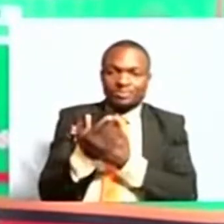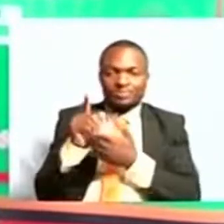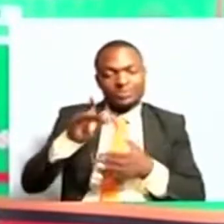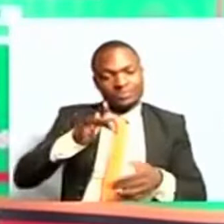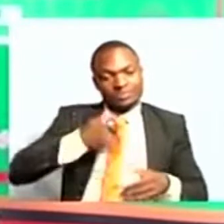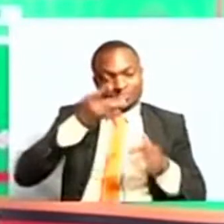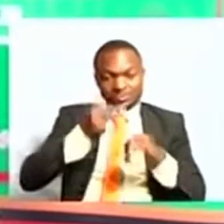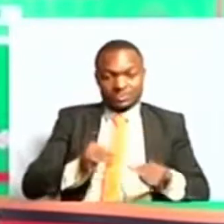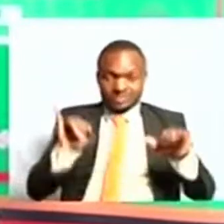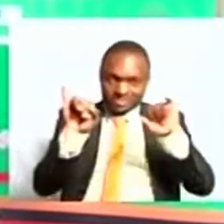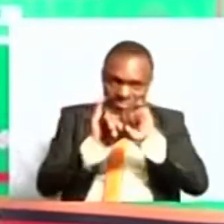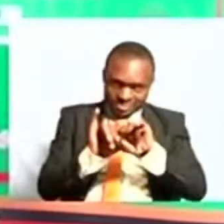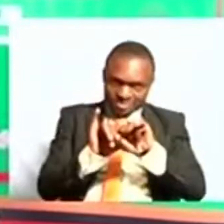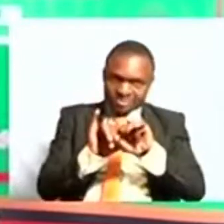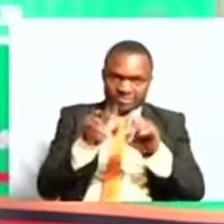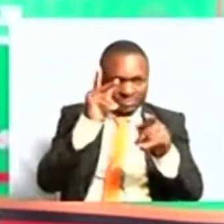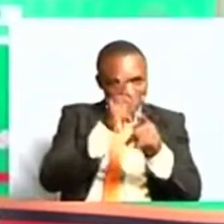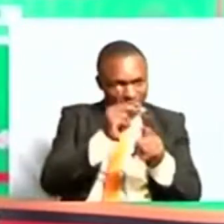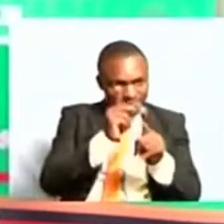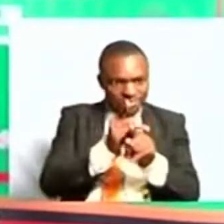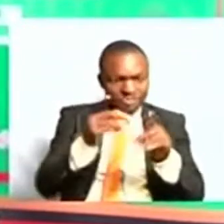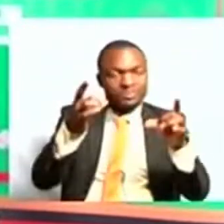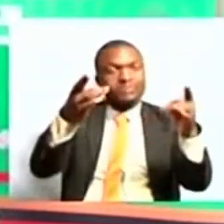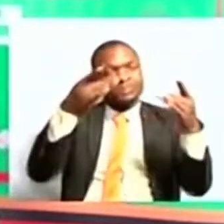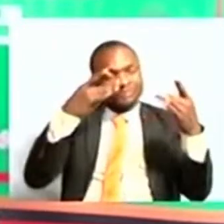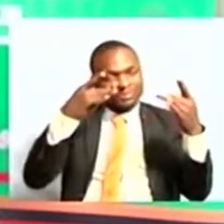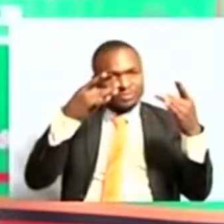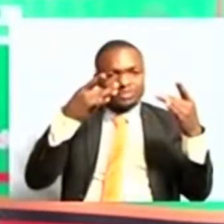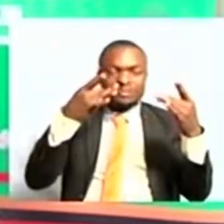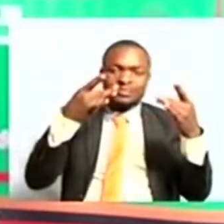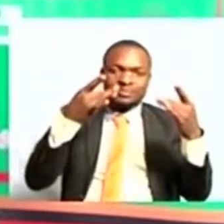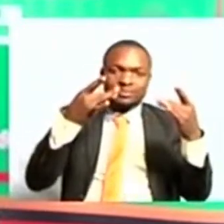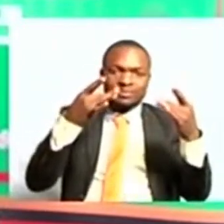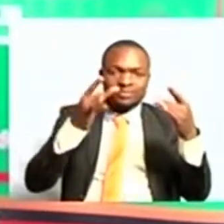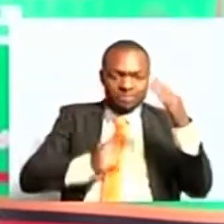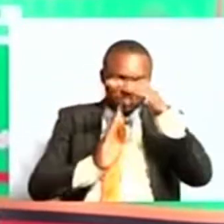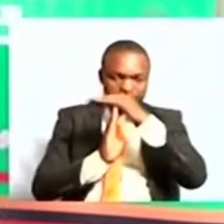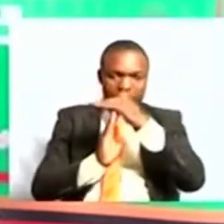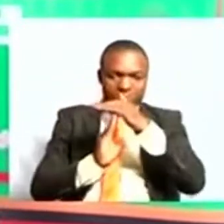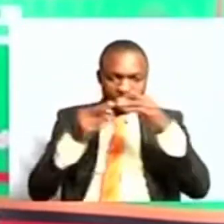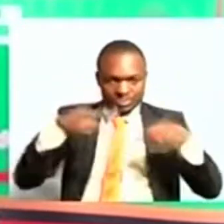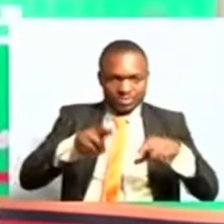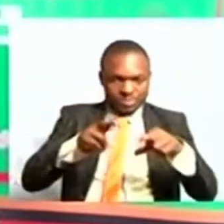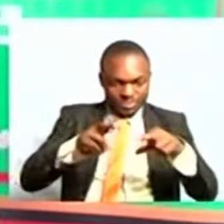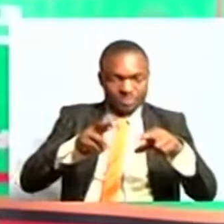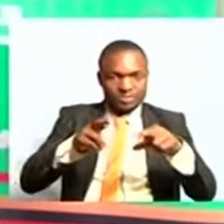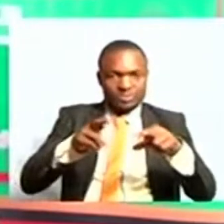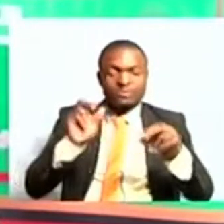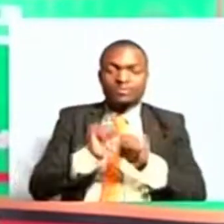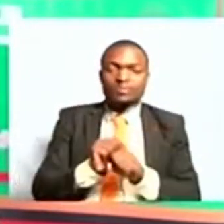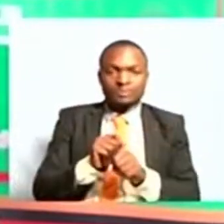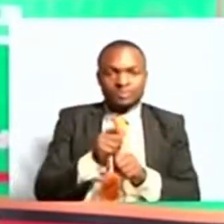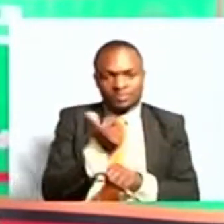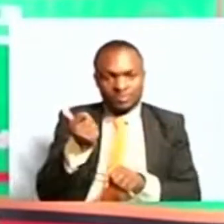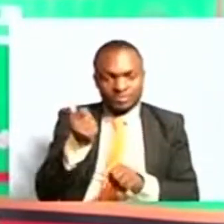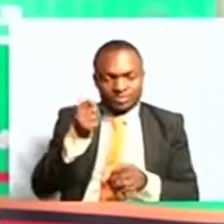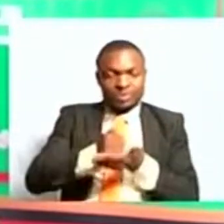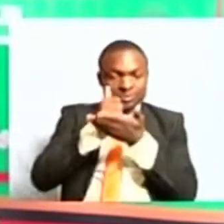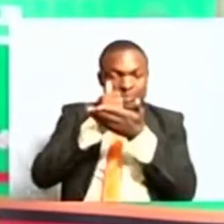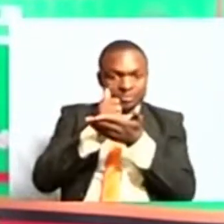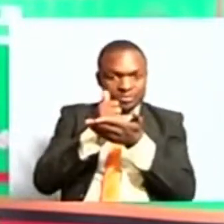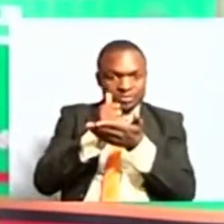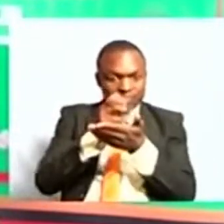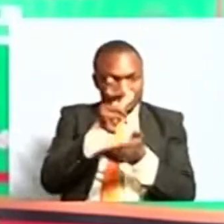it is important to maintain speed traps on the roads to curb overspeeding. There is also need to help our